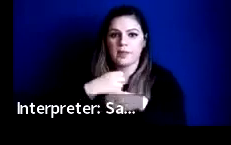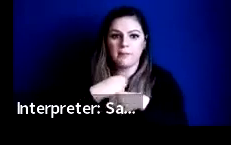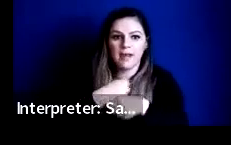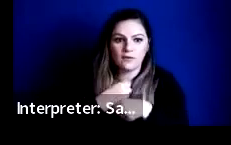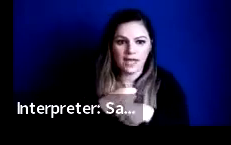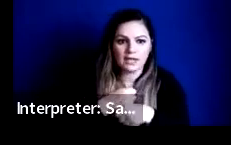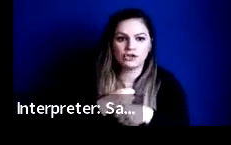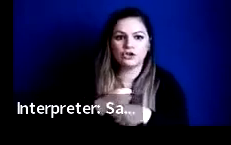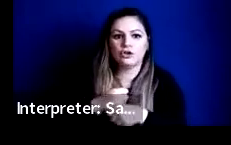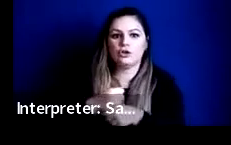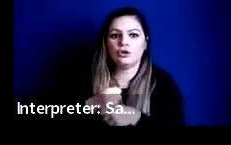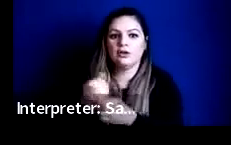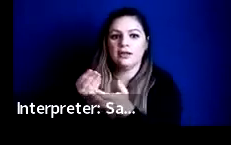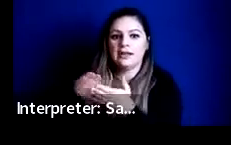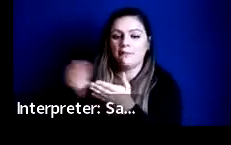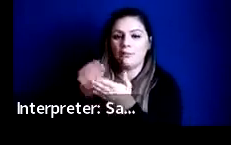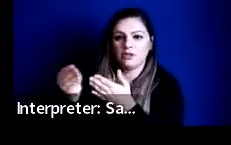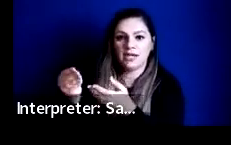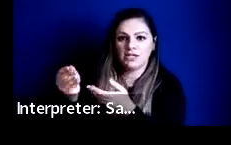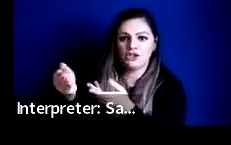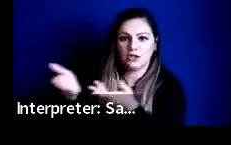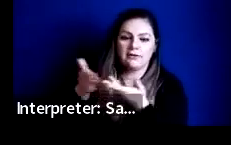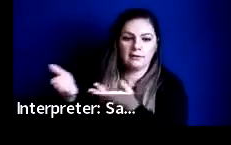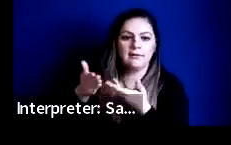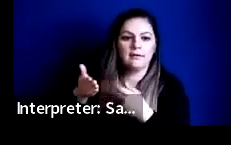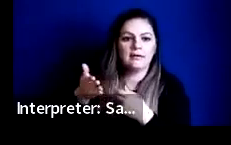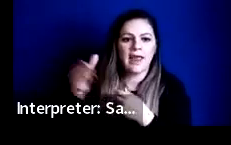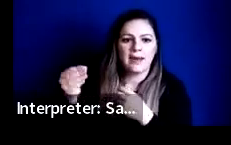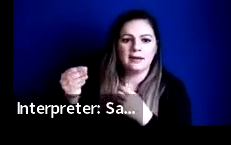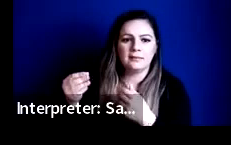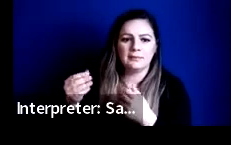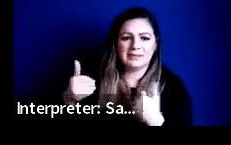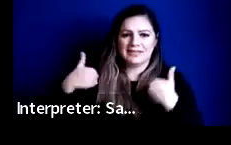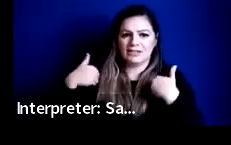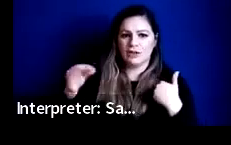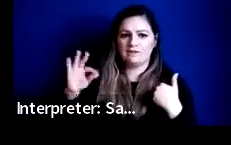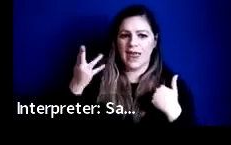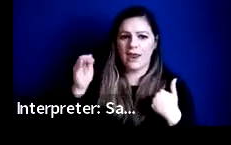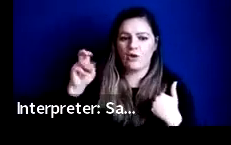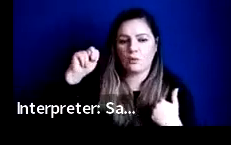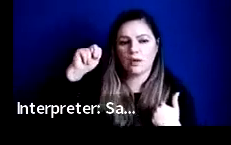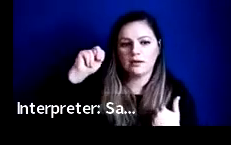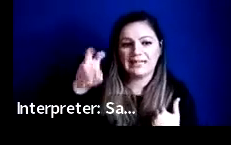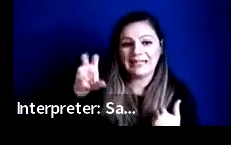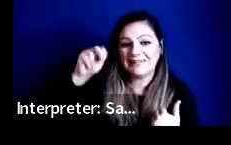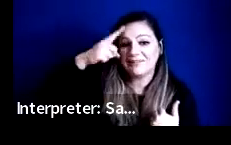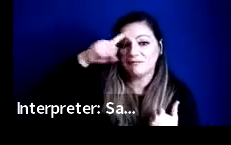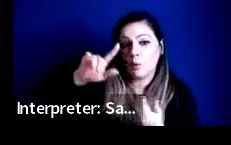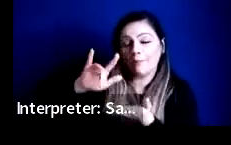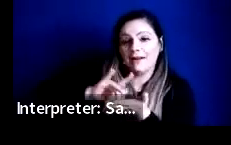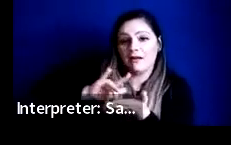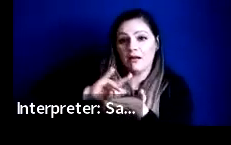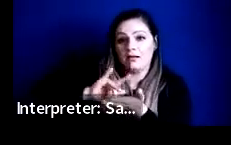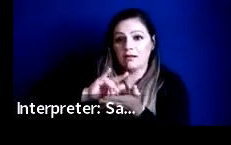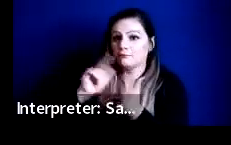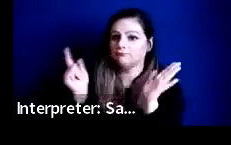even for medicinal use. And then we're fast forwarding 20 years, and I know I'm going through big chunks